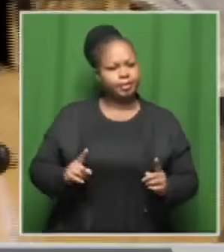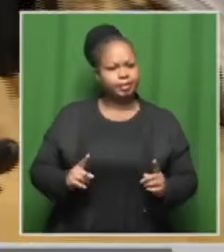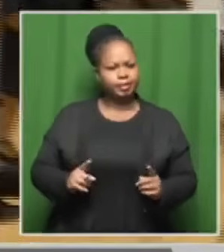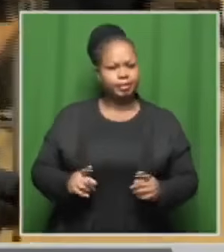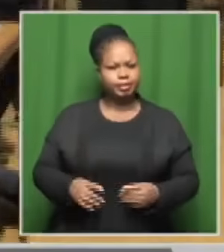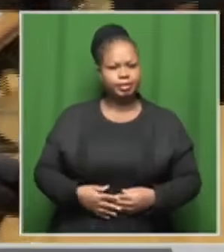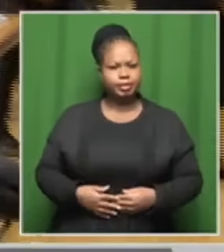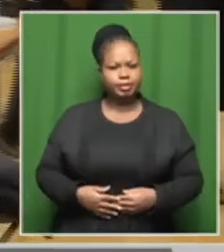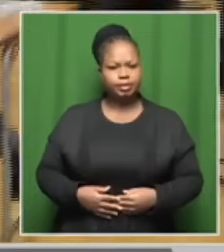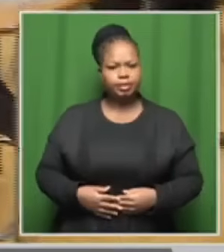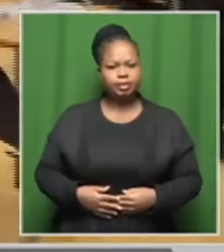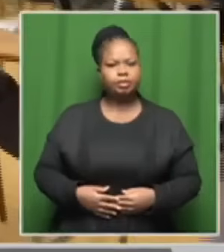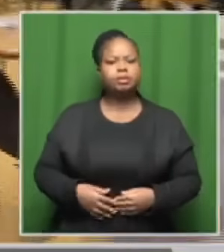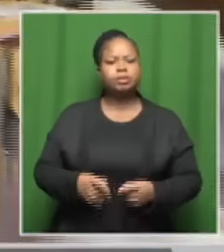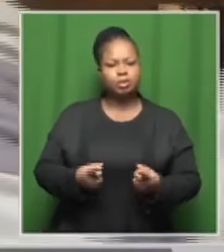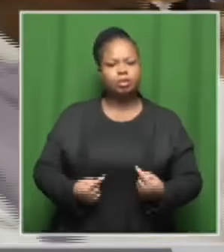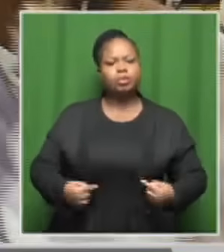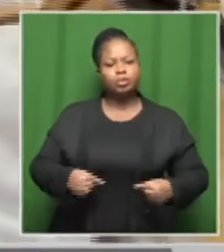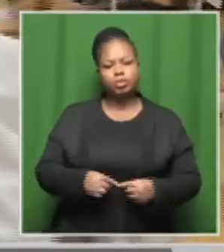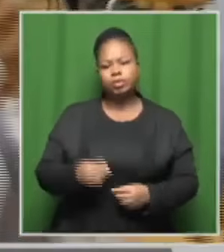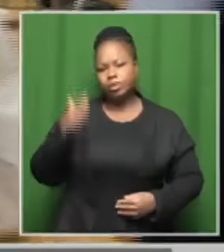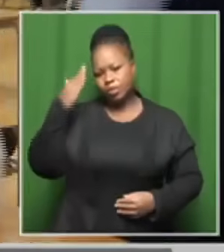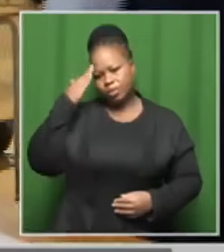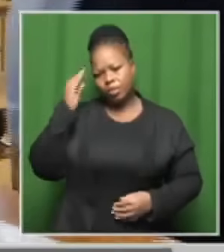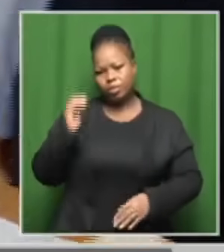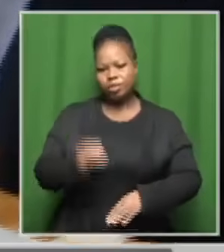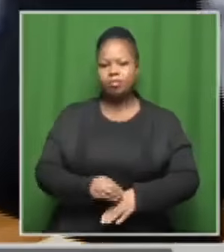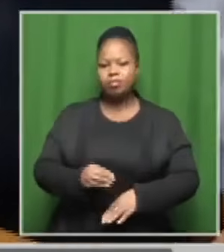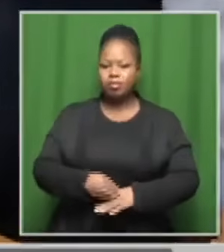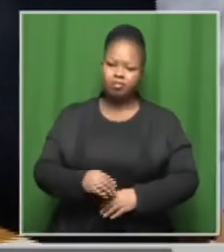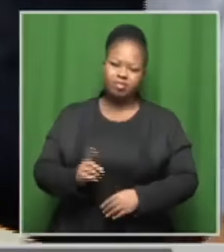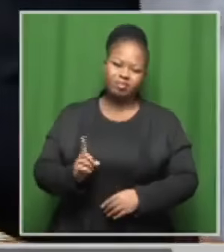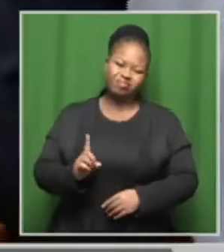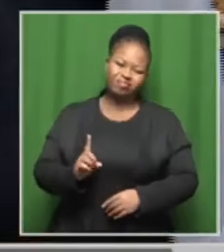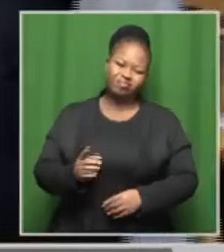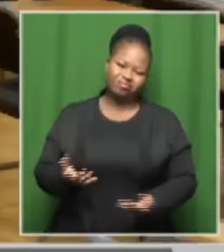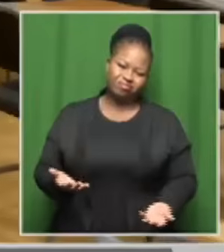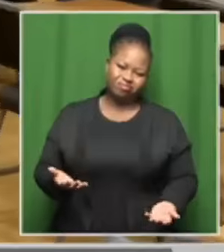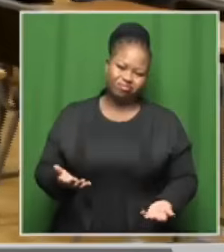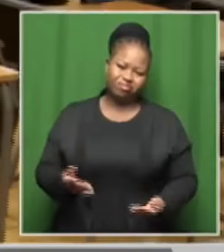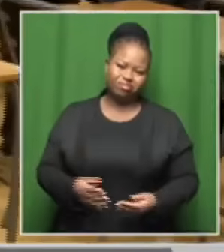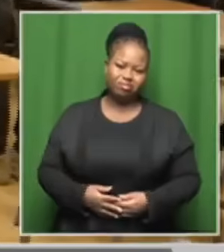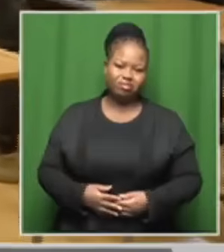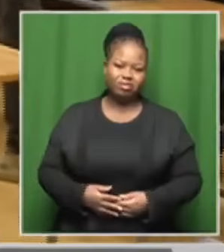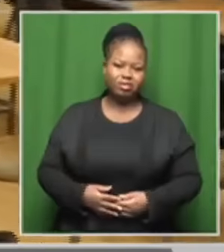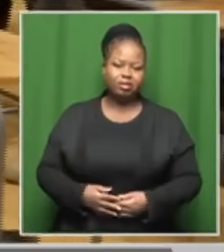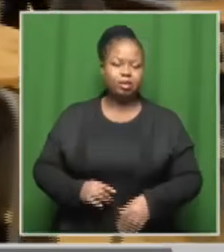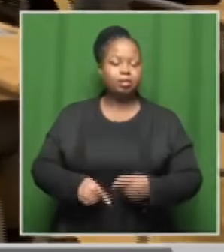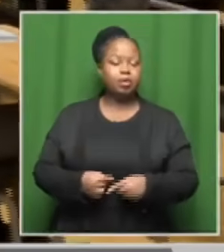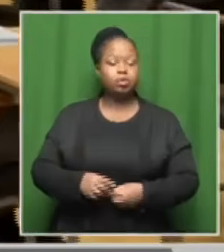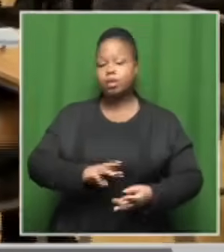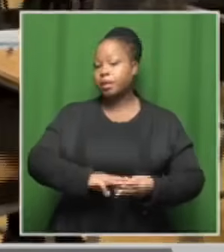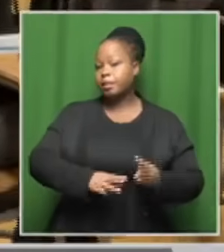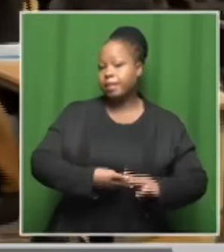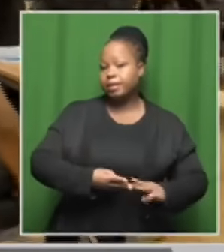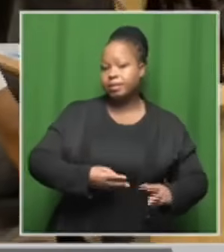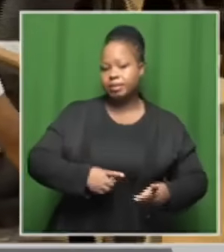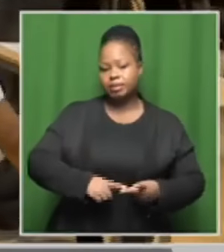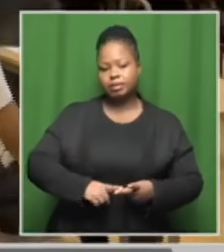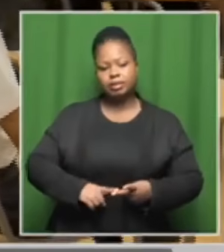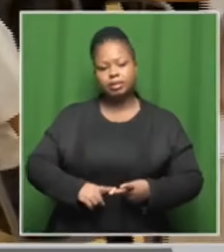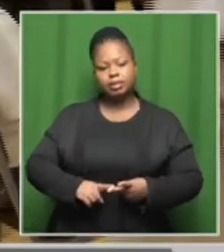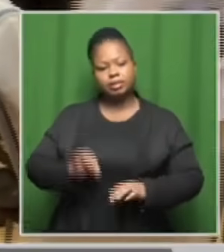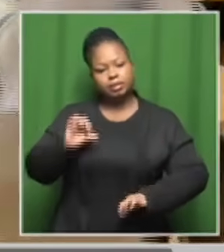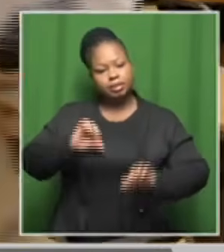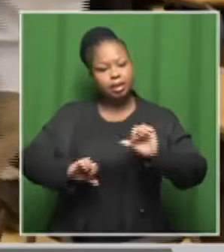though, we've known what the problems are with regard to math science